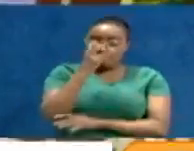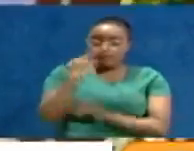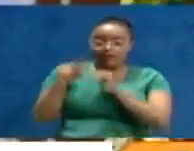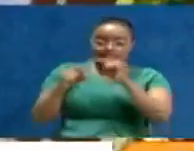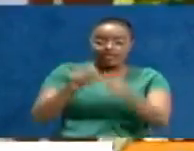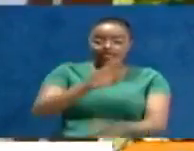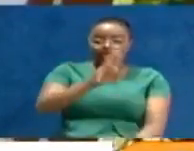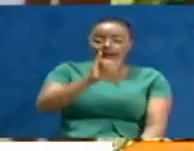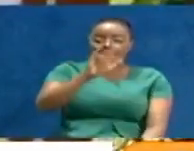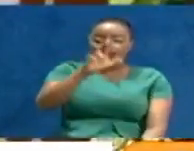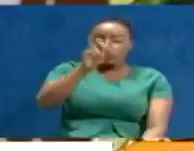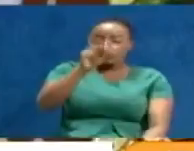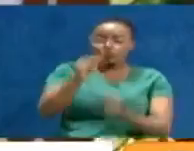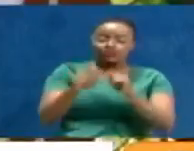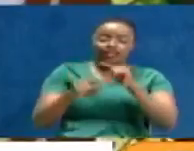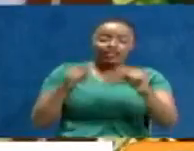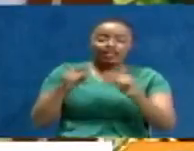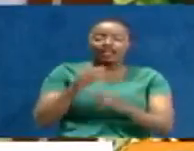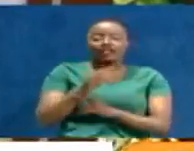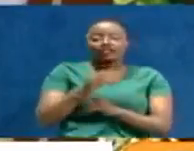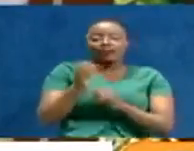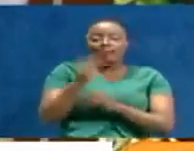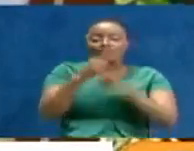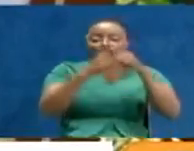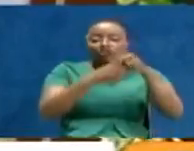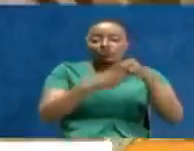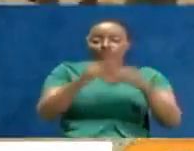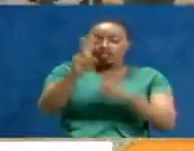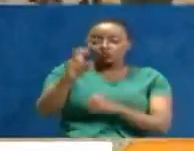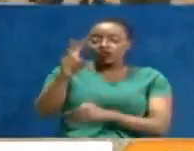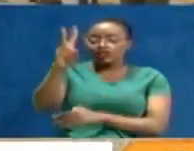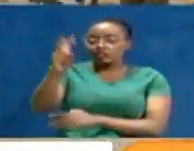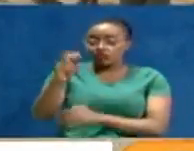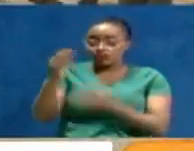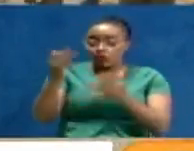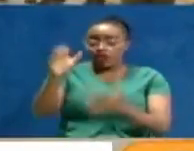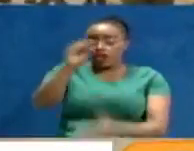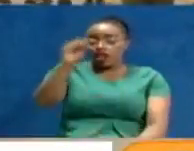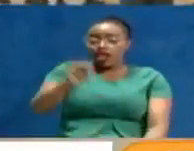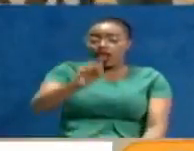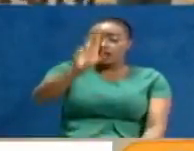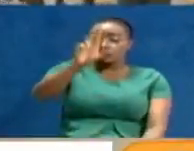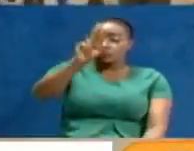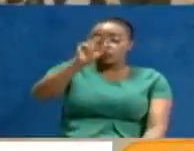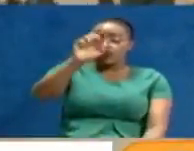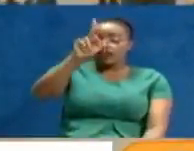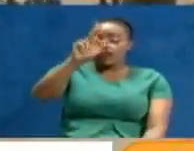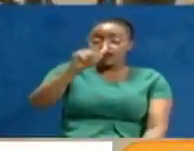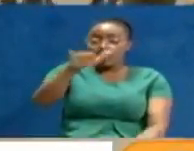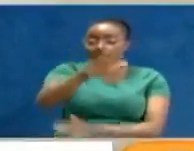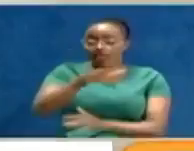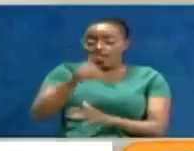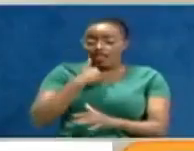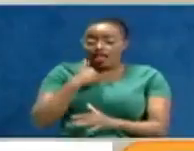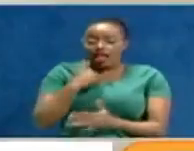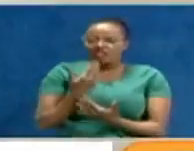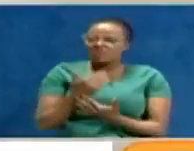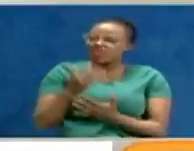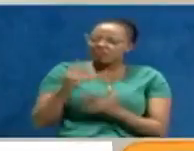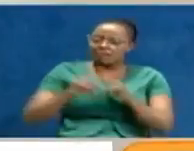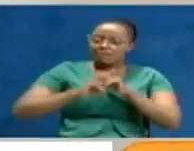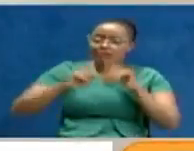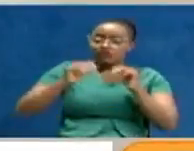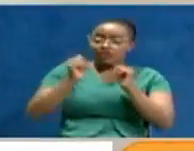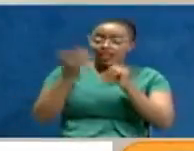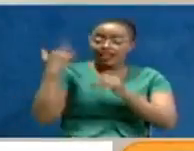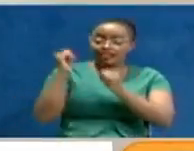Asiego, was killed in June 2020 at their home in Bomakombi village in Suneka area, was on their radar for the last 10